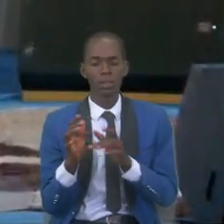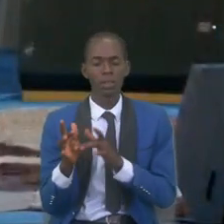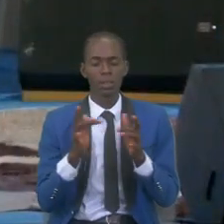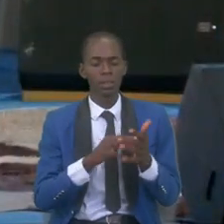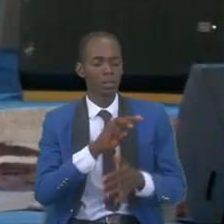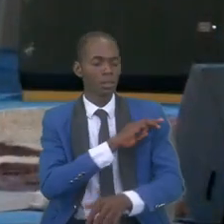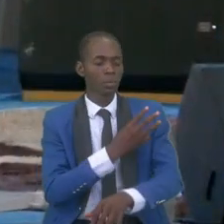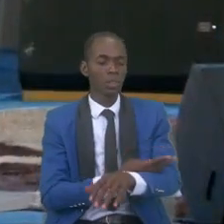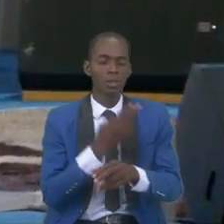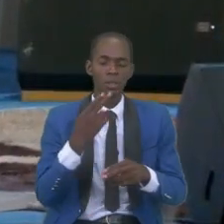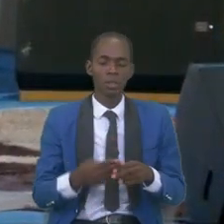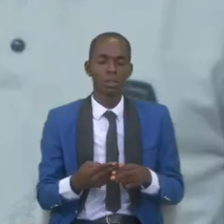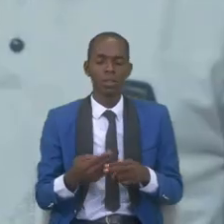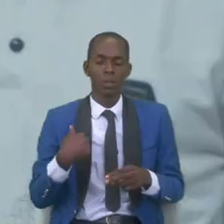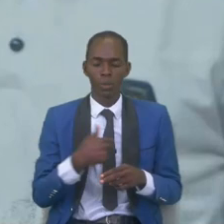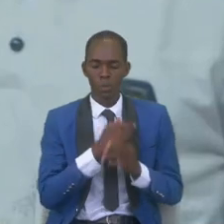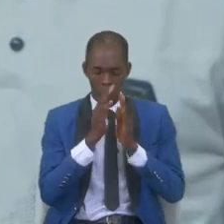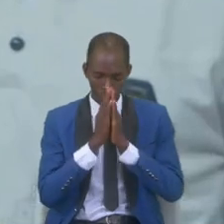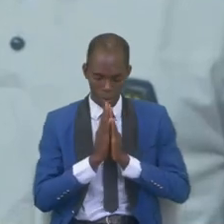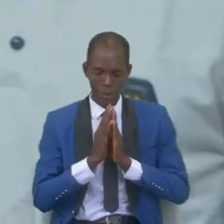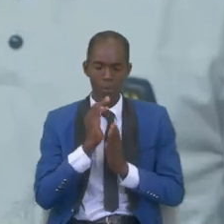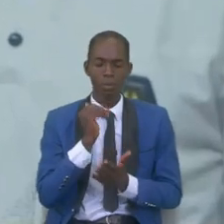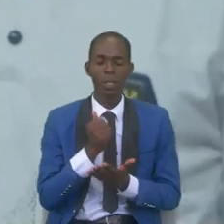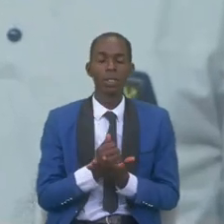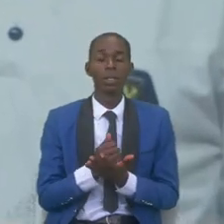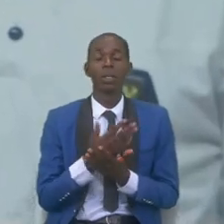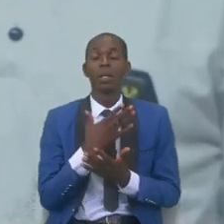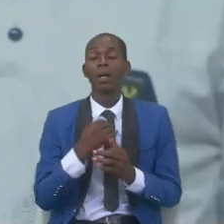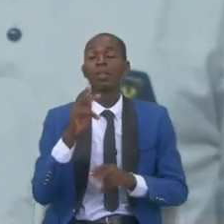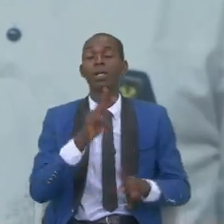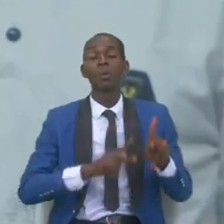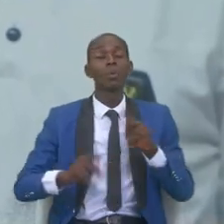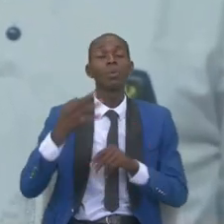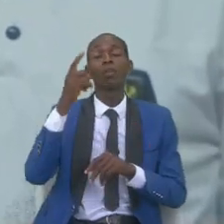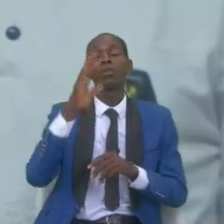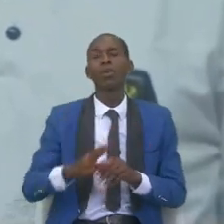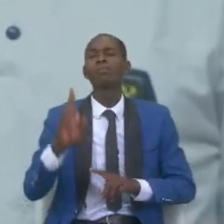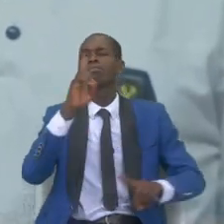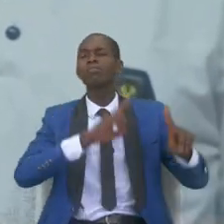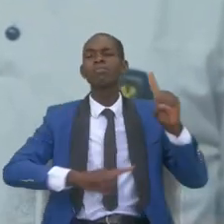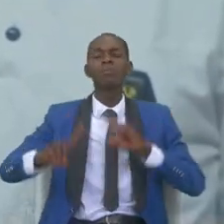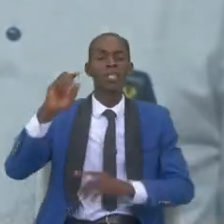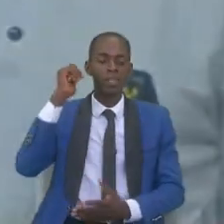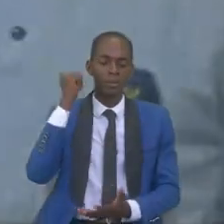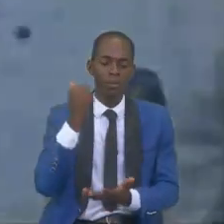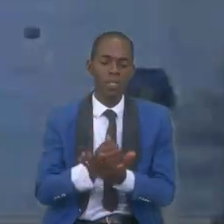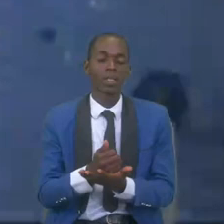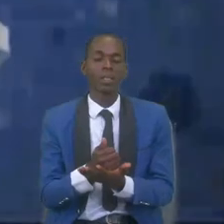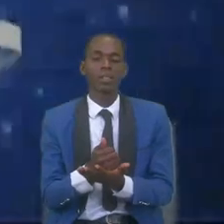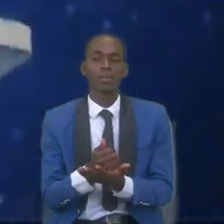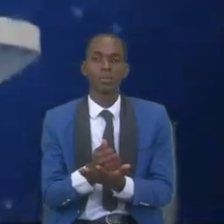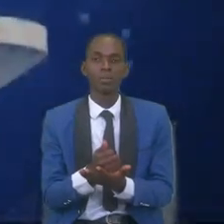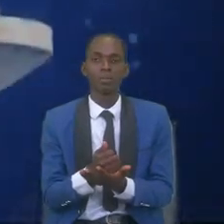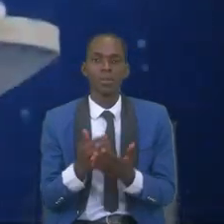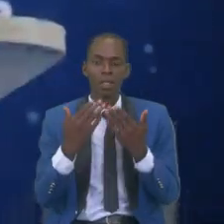mighty name, we pray. And the people of God shout, amen. Thank